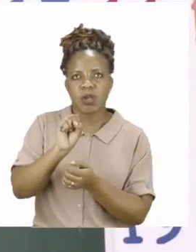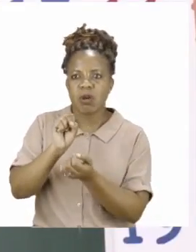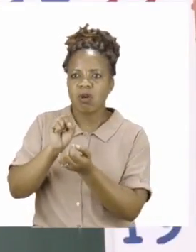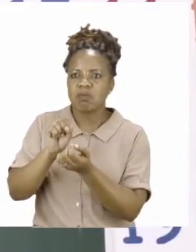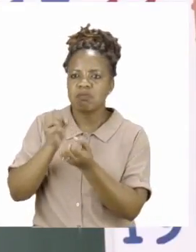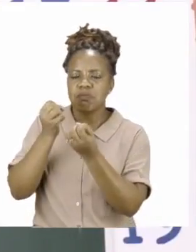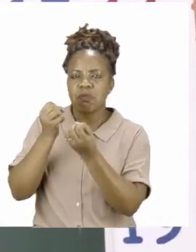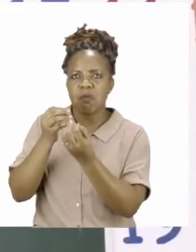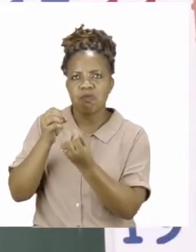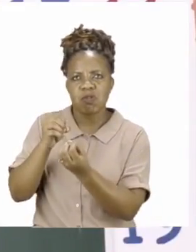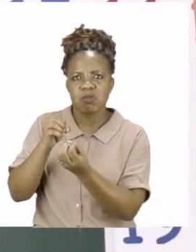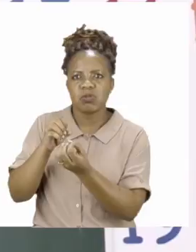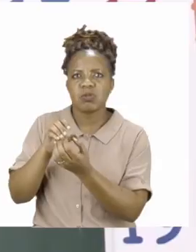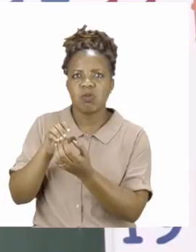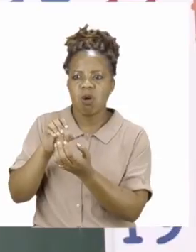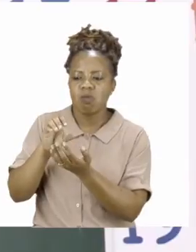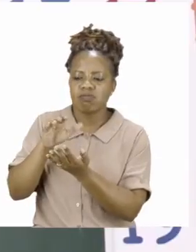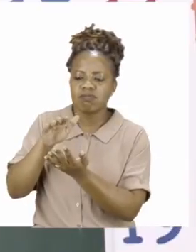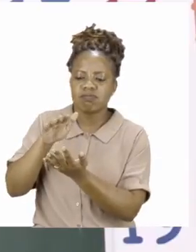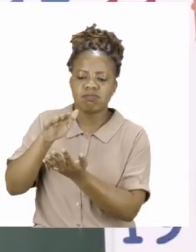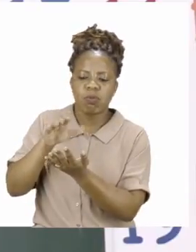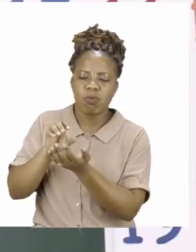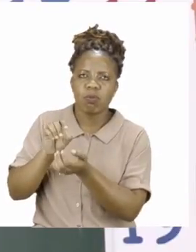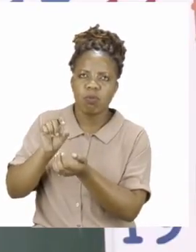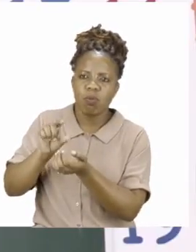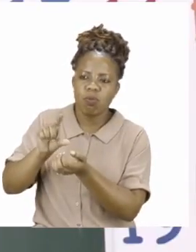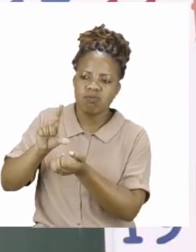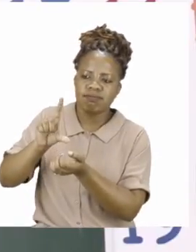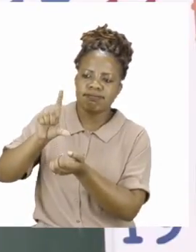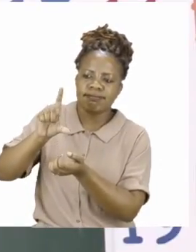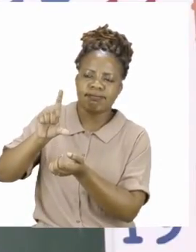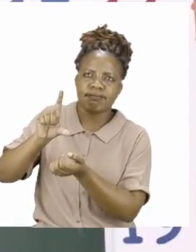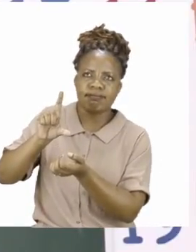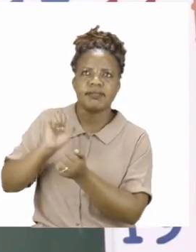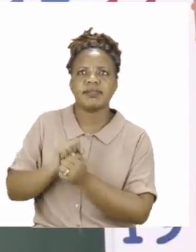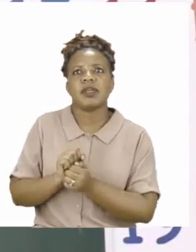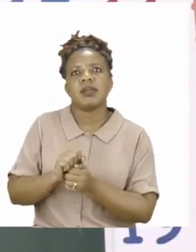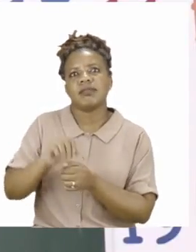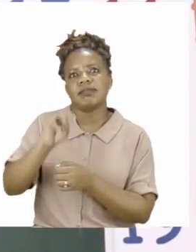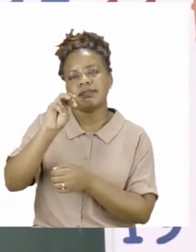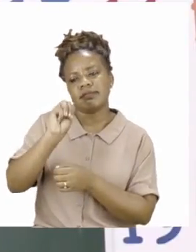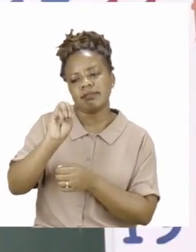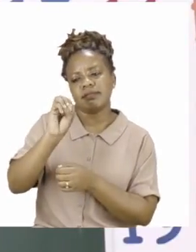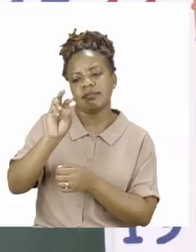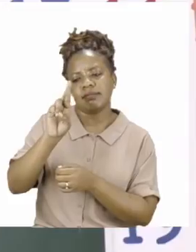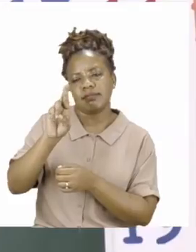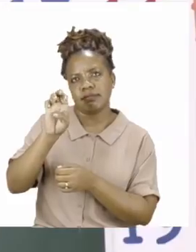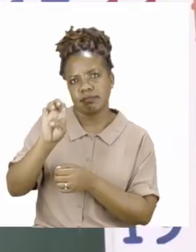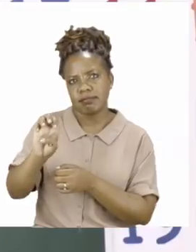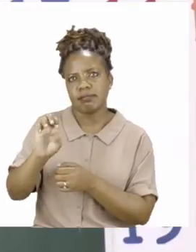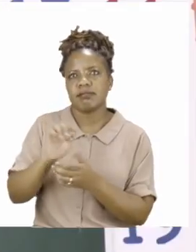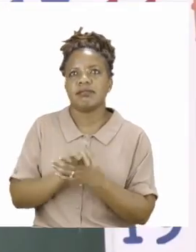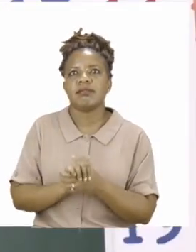say that one is more than the other one. So you are going to write the